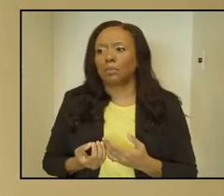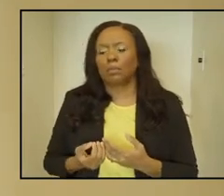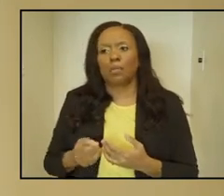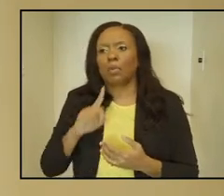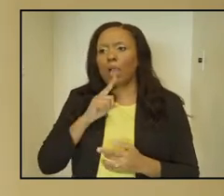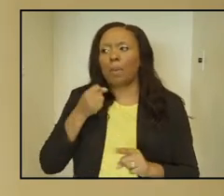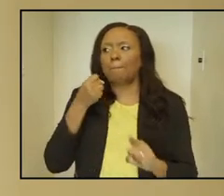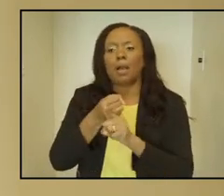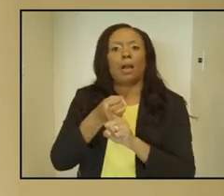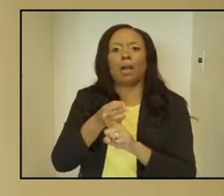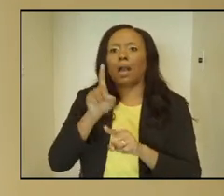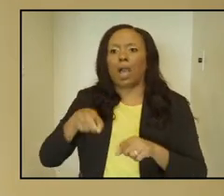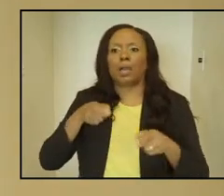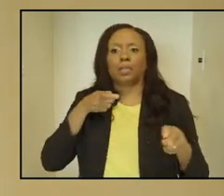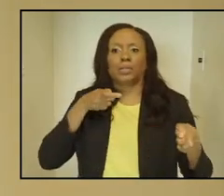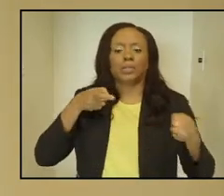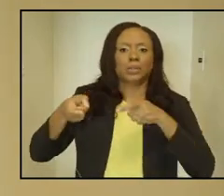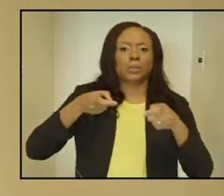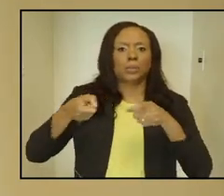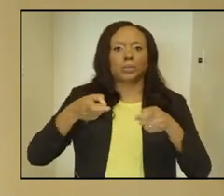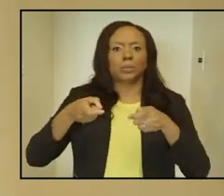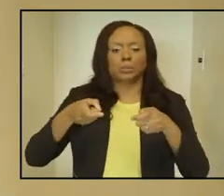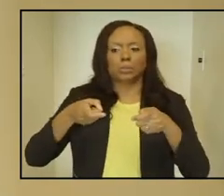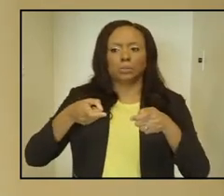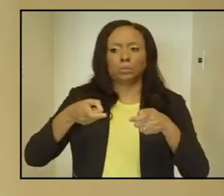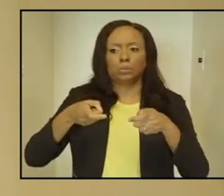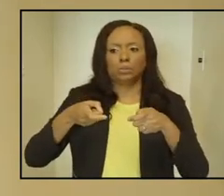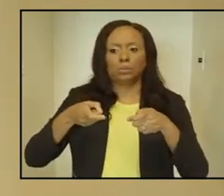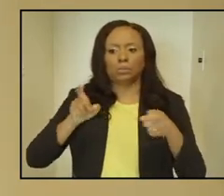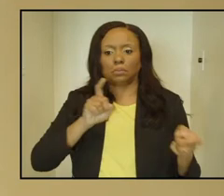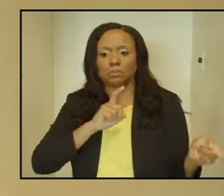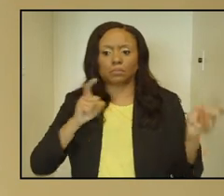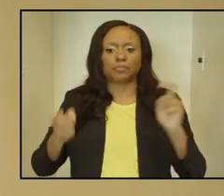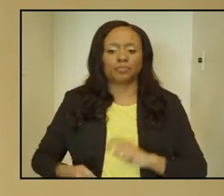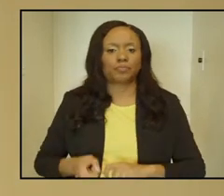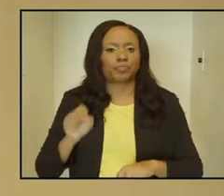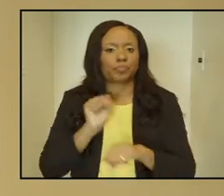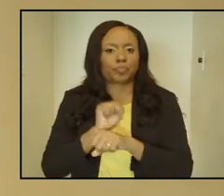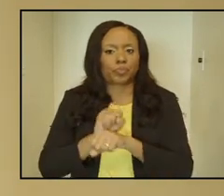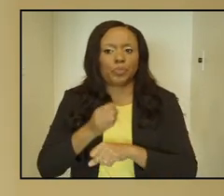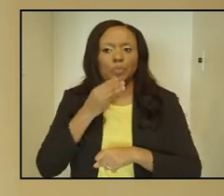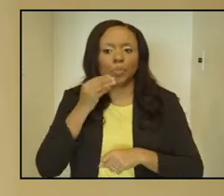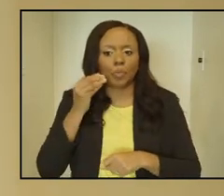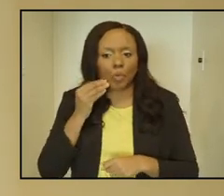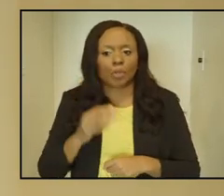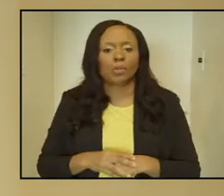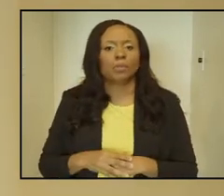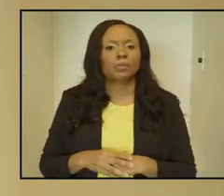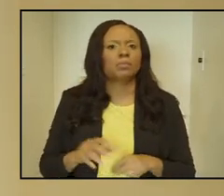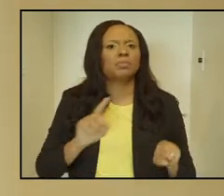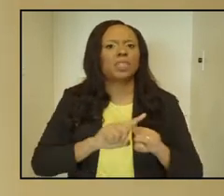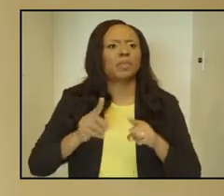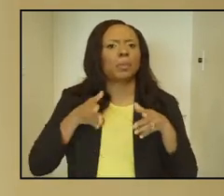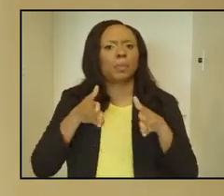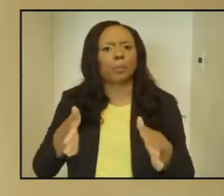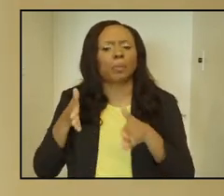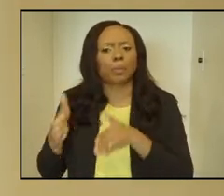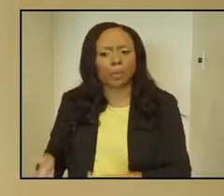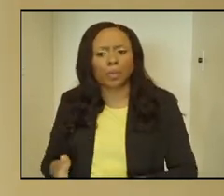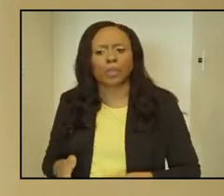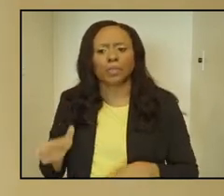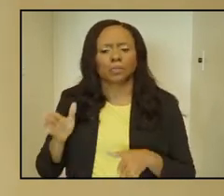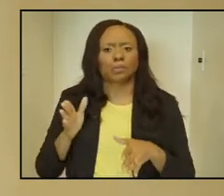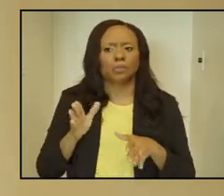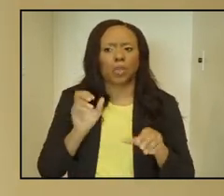pandemic, shift employees to remote working, find alternative ways to deliver services, and administer